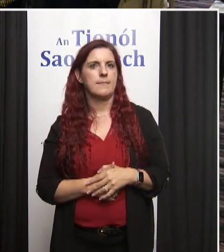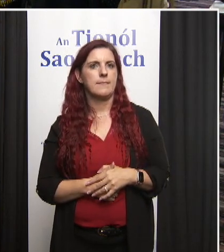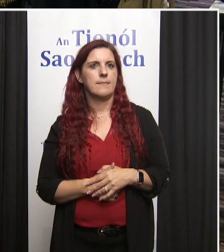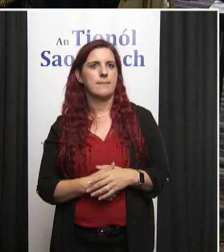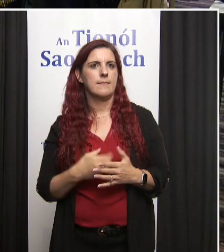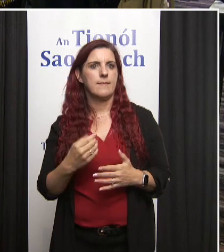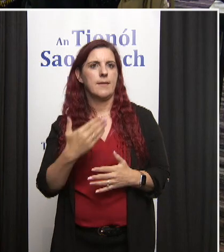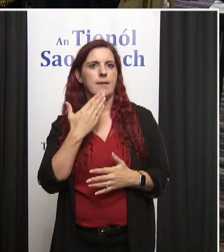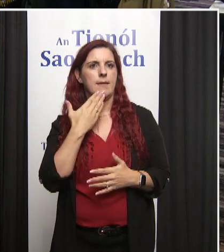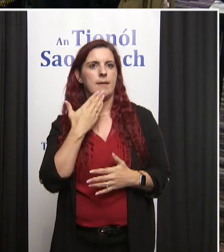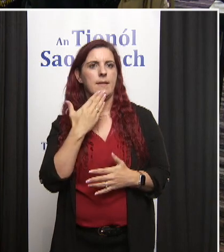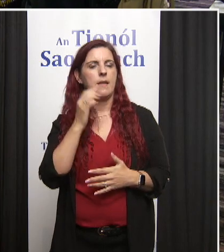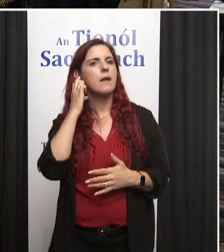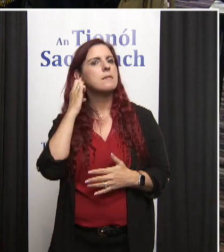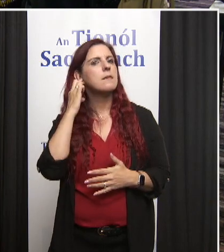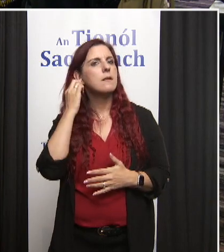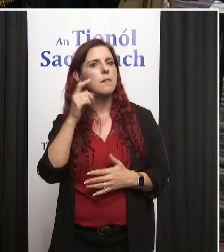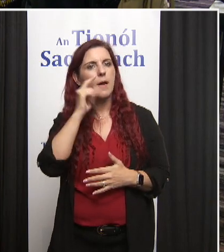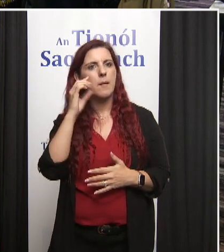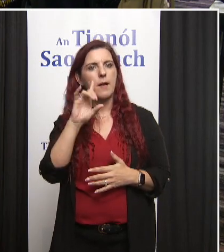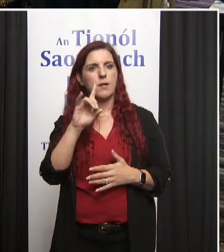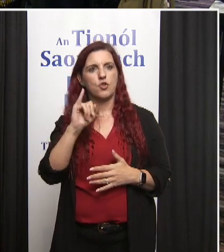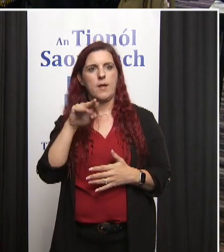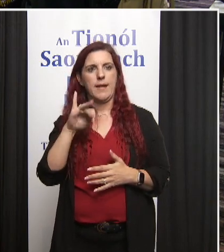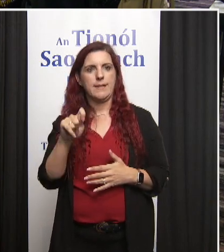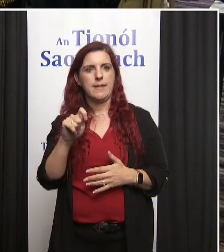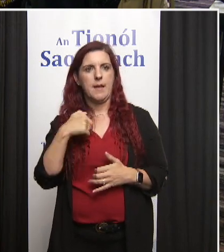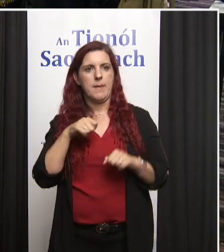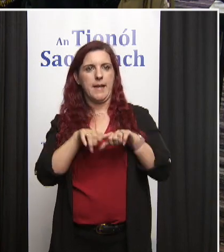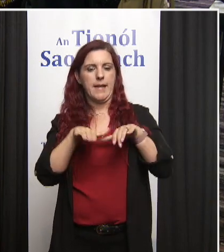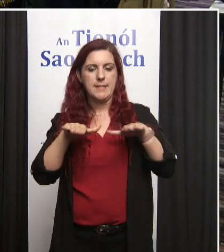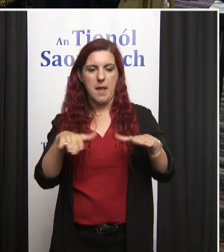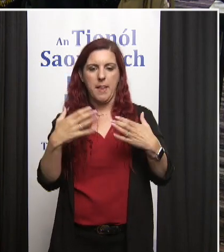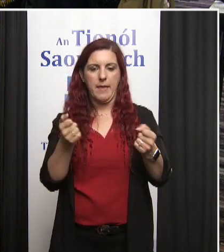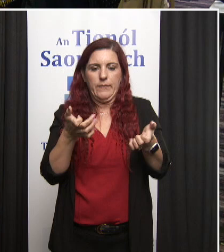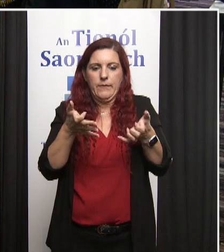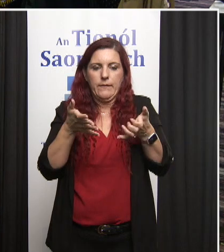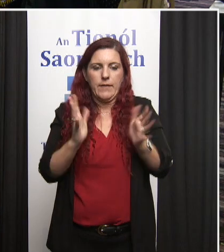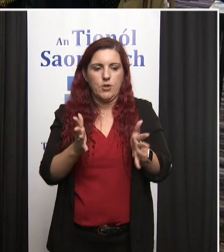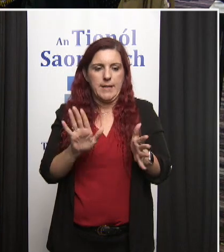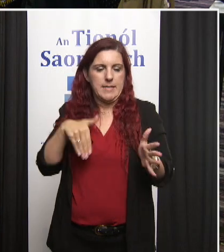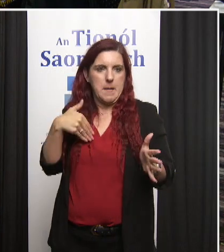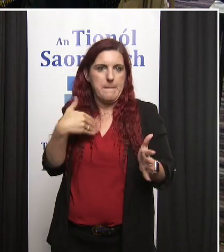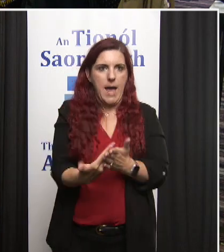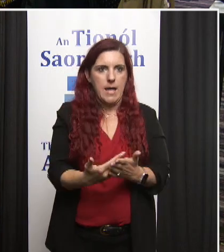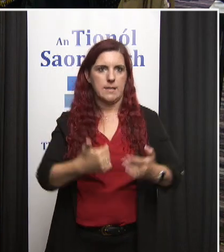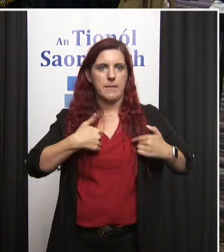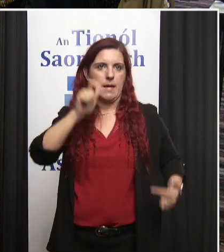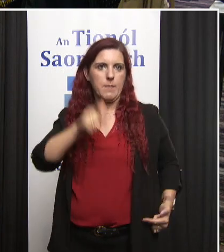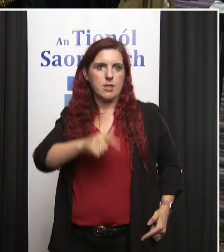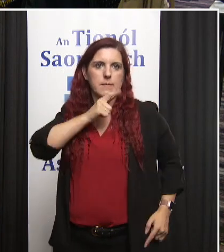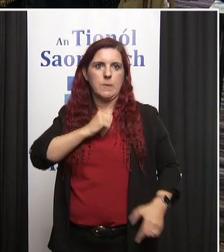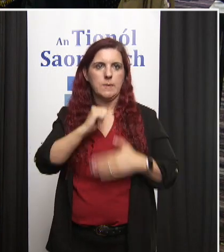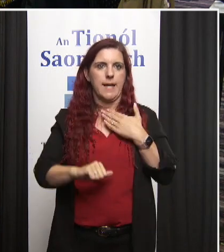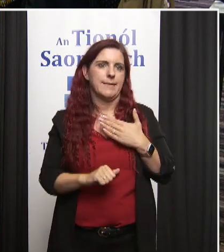Thanks very much, Jim. My name is Janice, and my table has demanded that I be the one that speaks today.